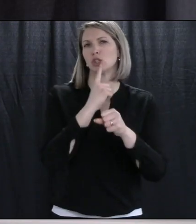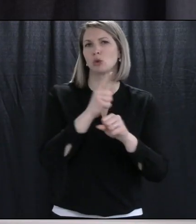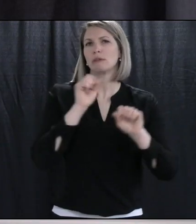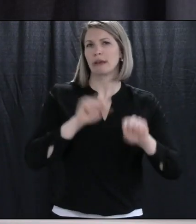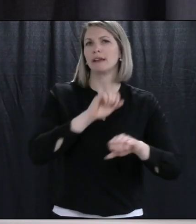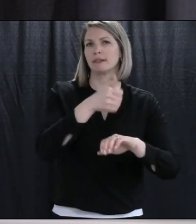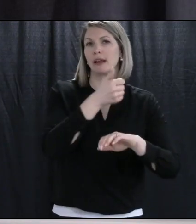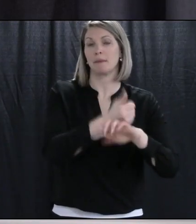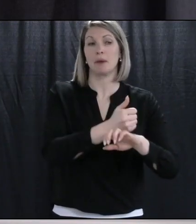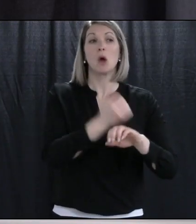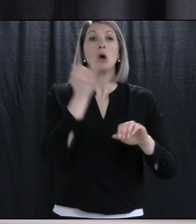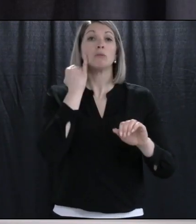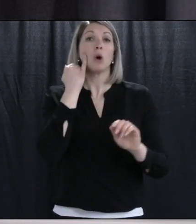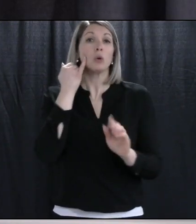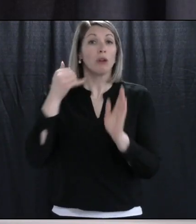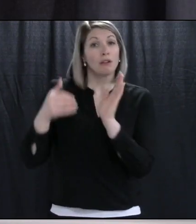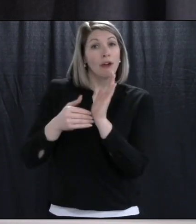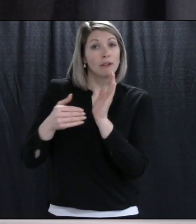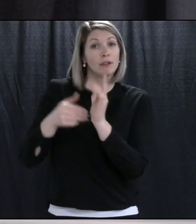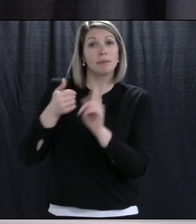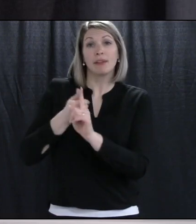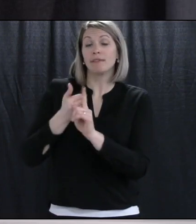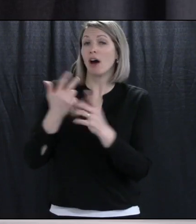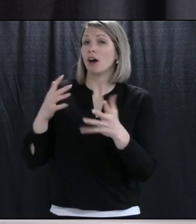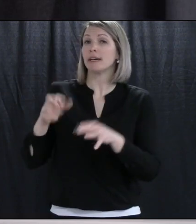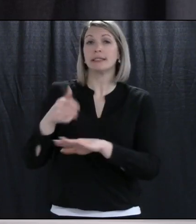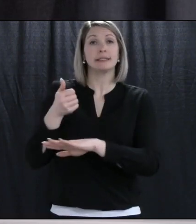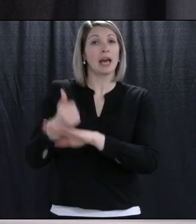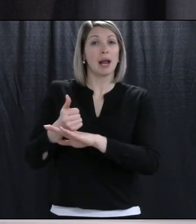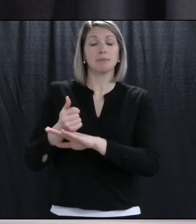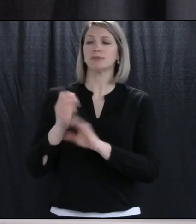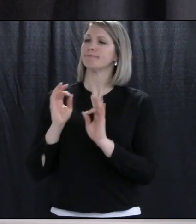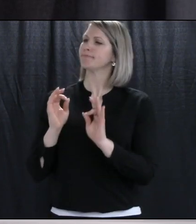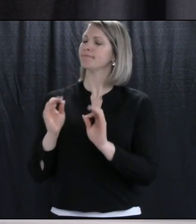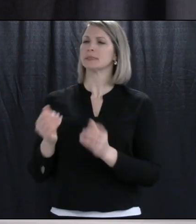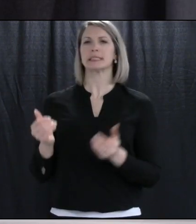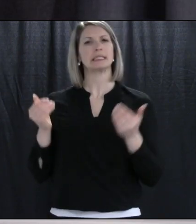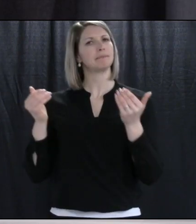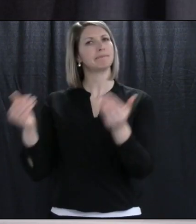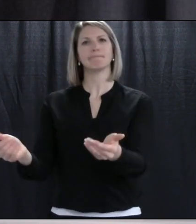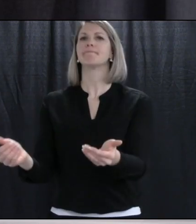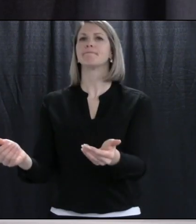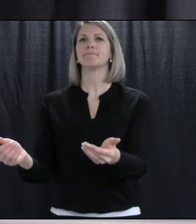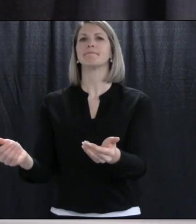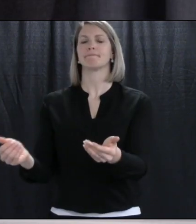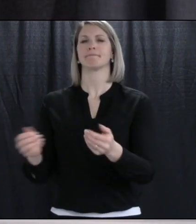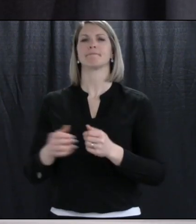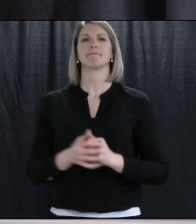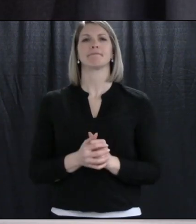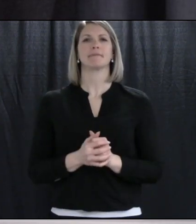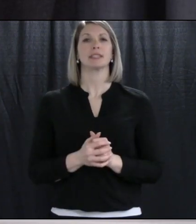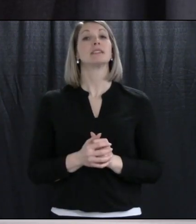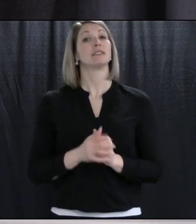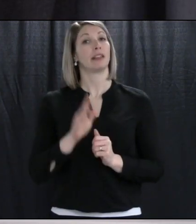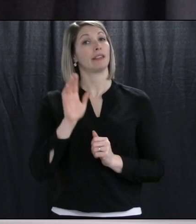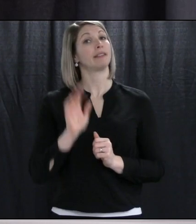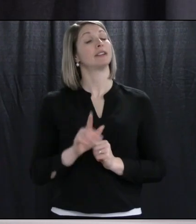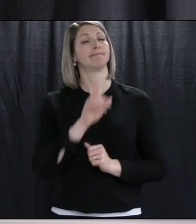continue to use the platform you are, and obviously you would have your own support arrangements.